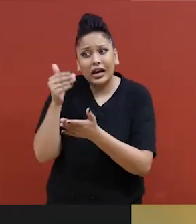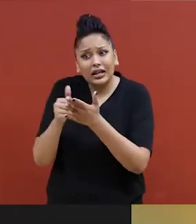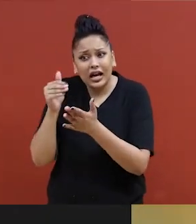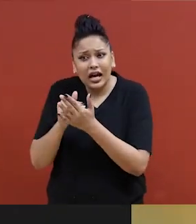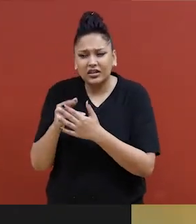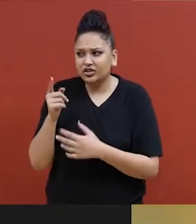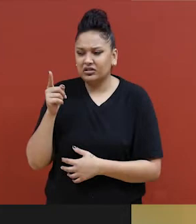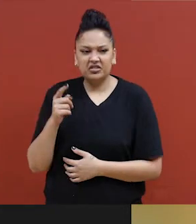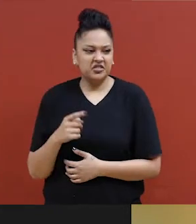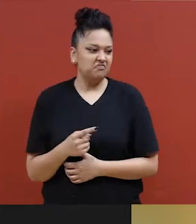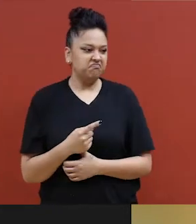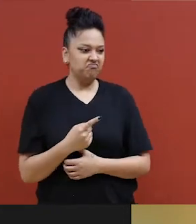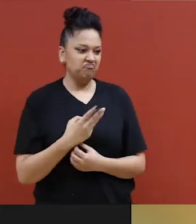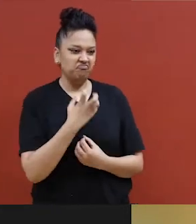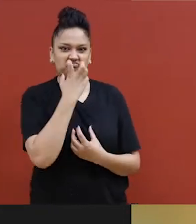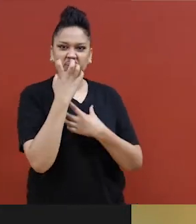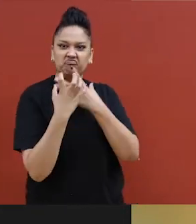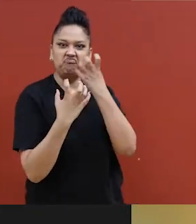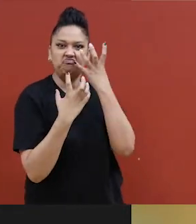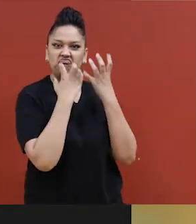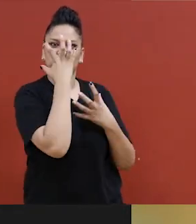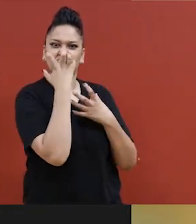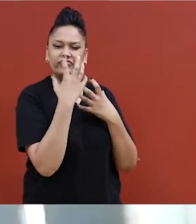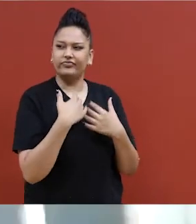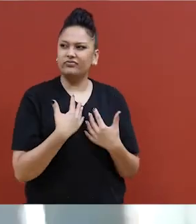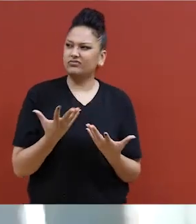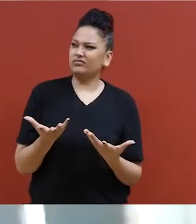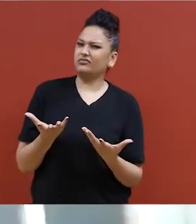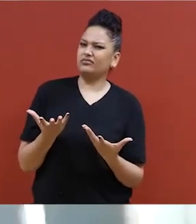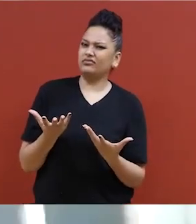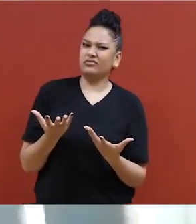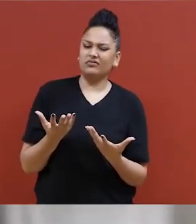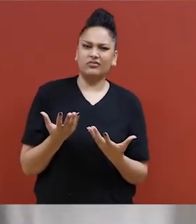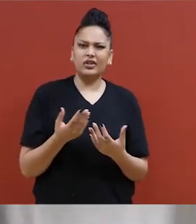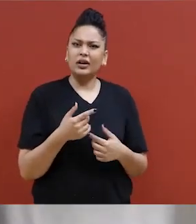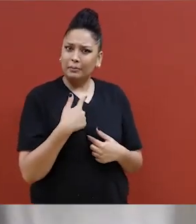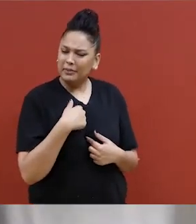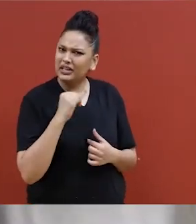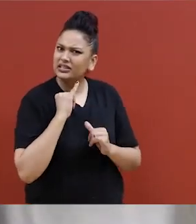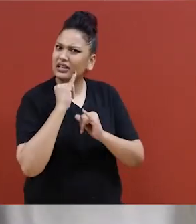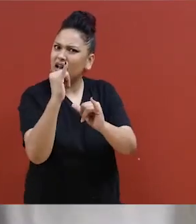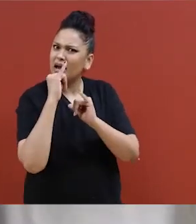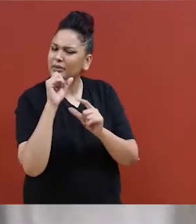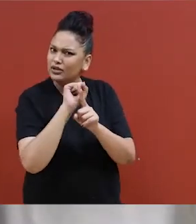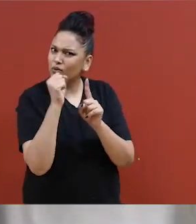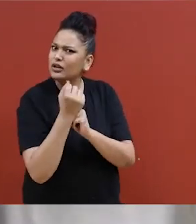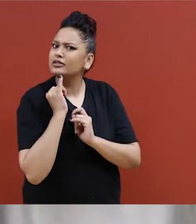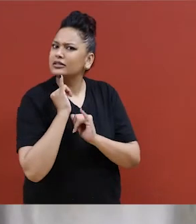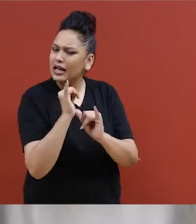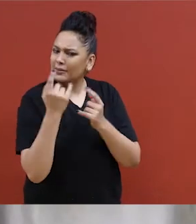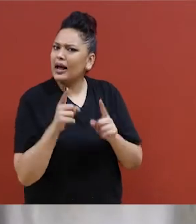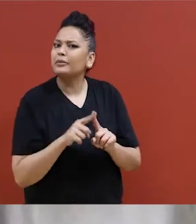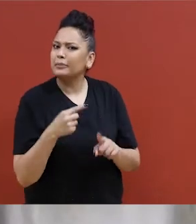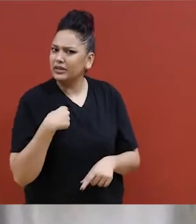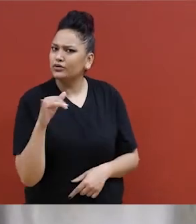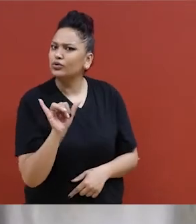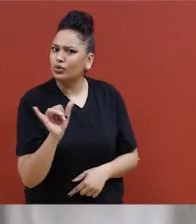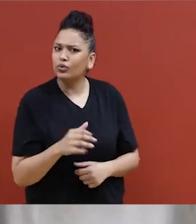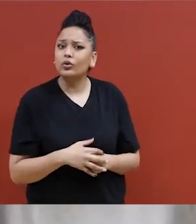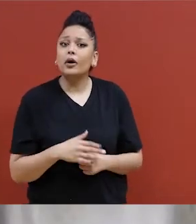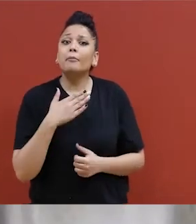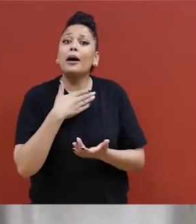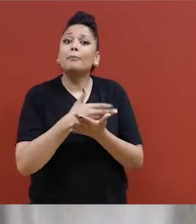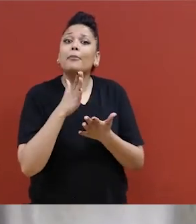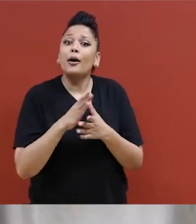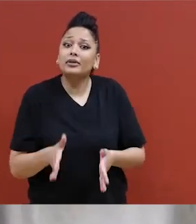agitated with you because you've spoken up about it. I have the same situation as well, because my apartment happens to